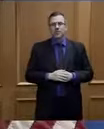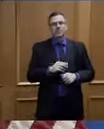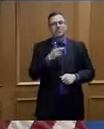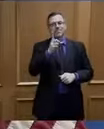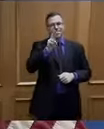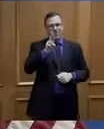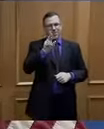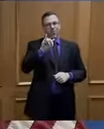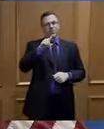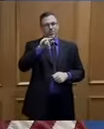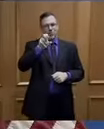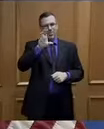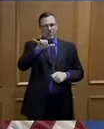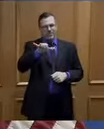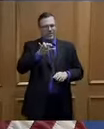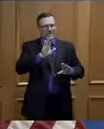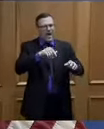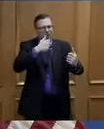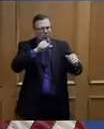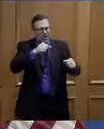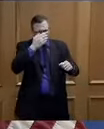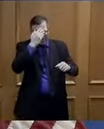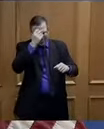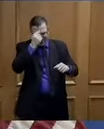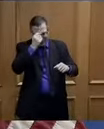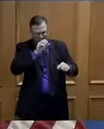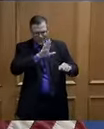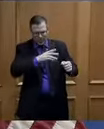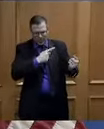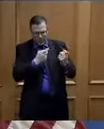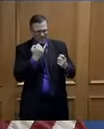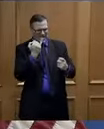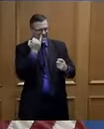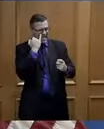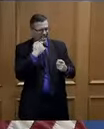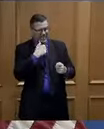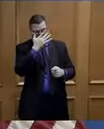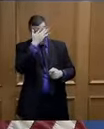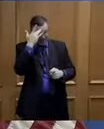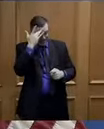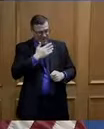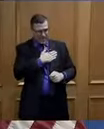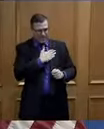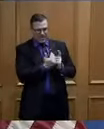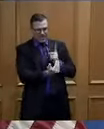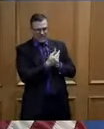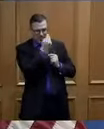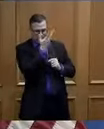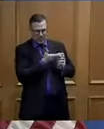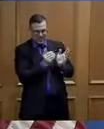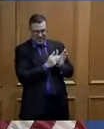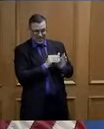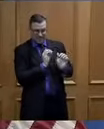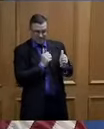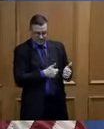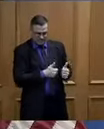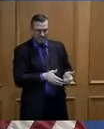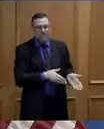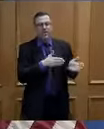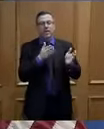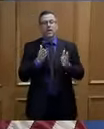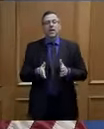I'll try to remember those questions, and if I miss one, please remind me. So as far as the supply